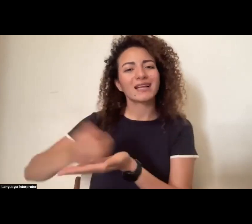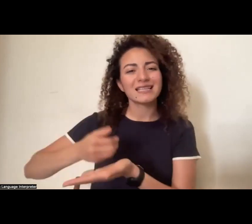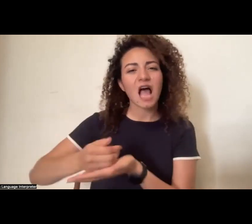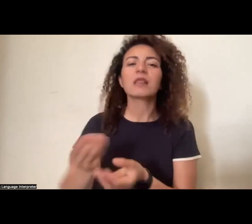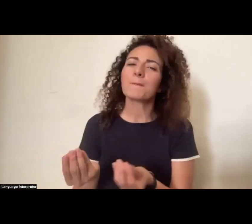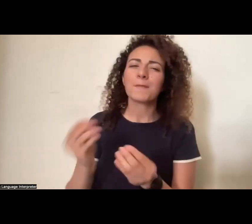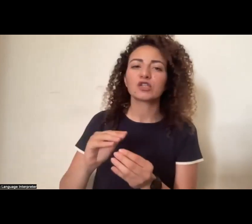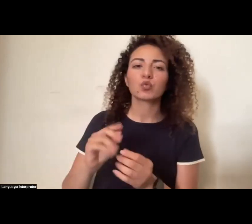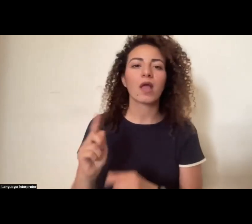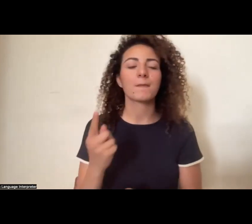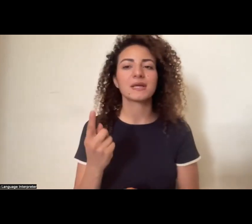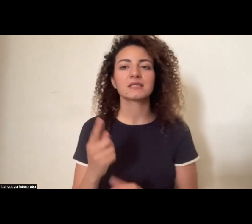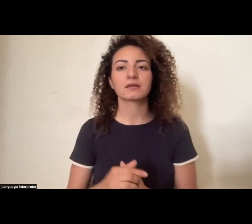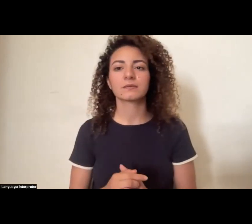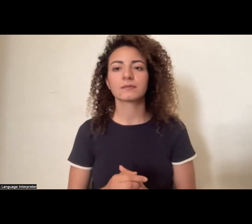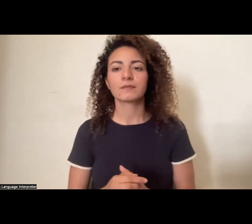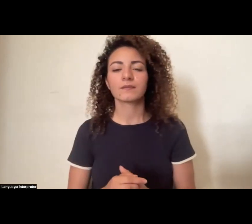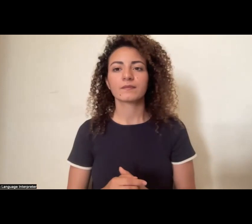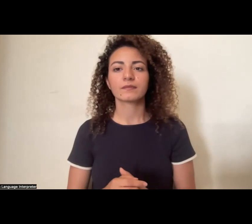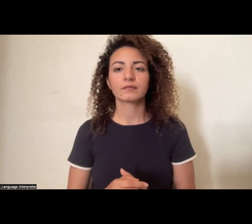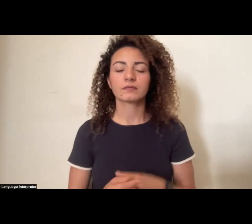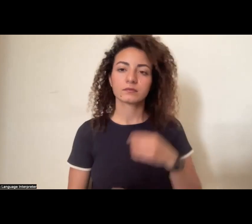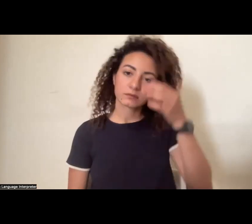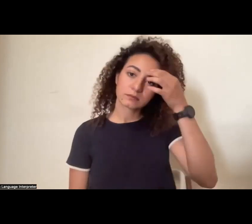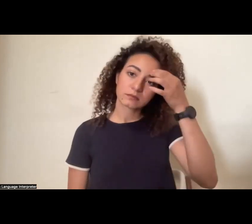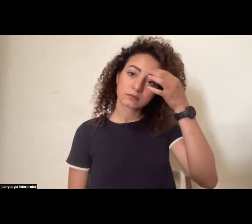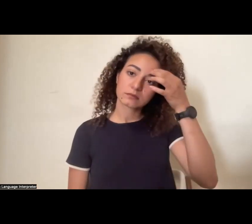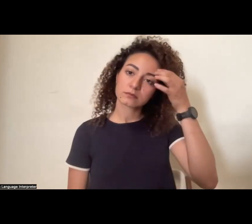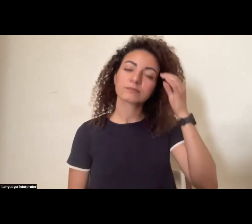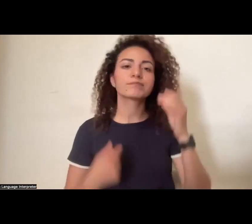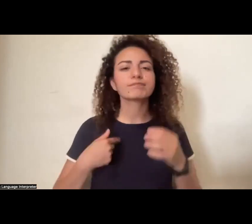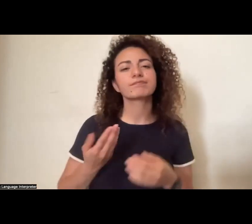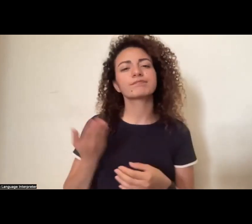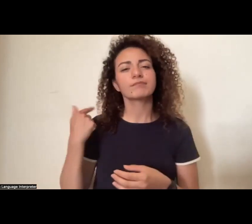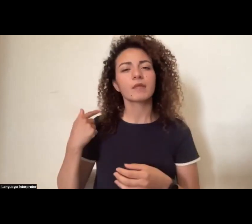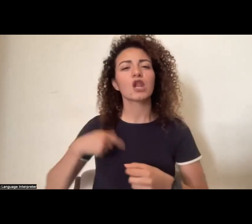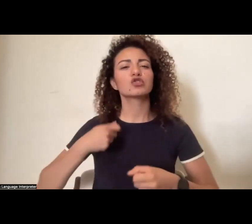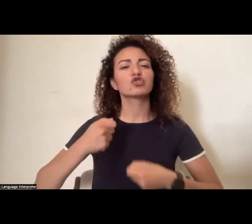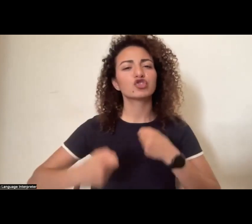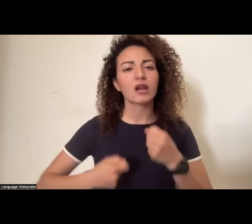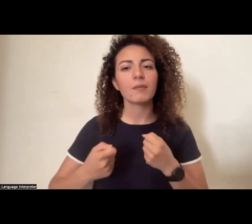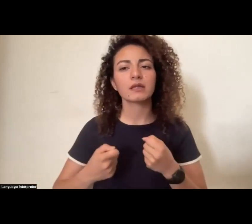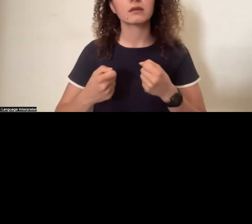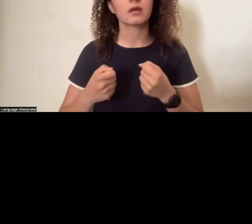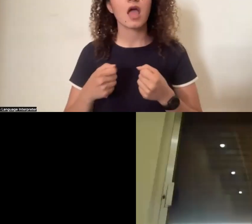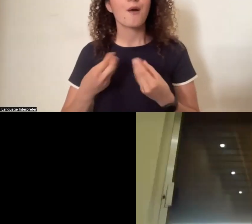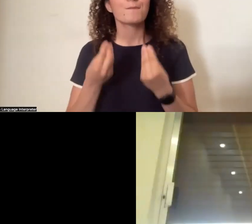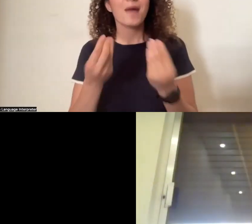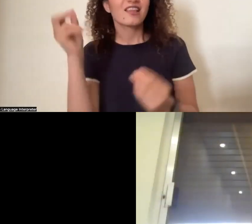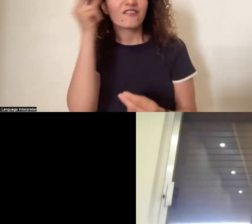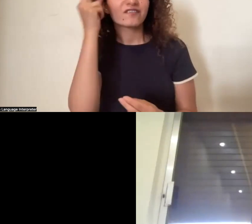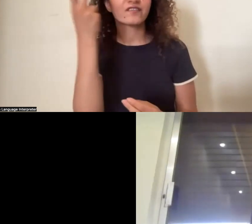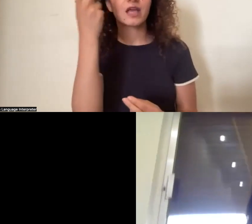but I mean, because I have been trying to give a snapshot of